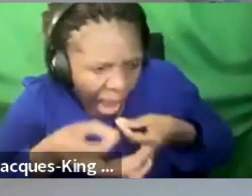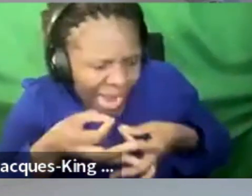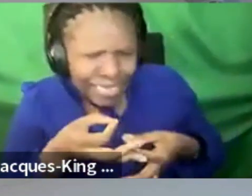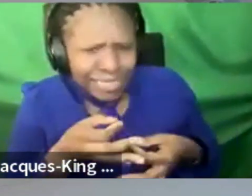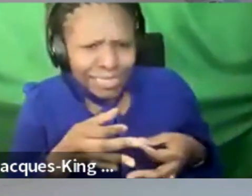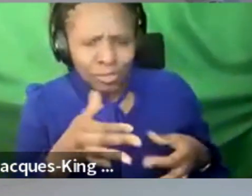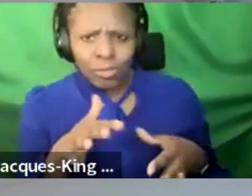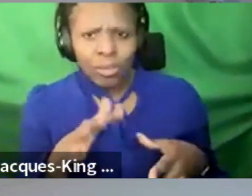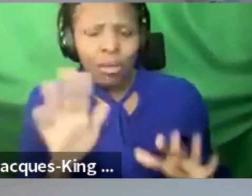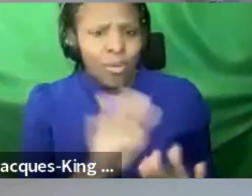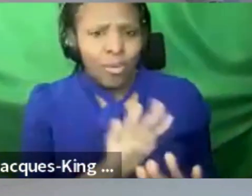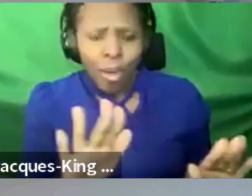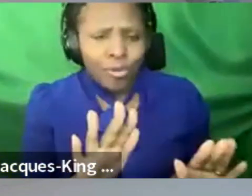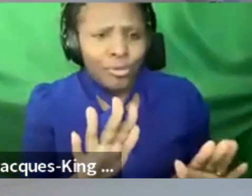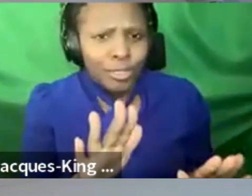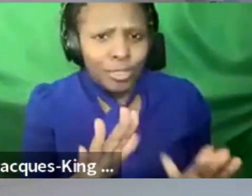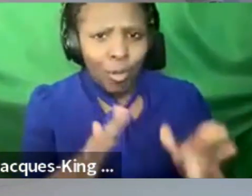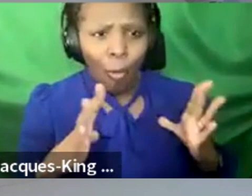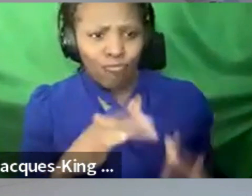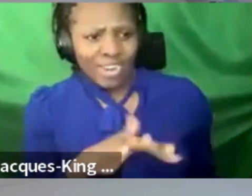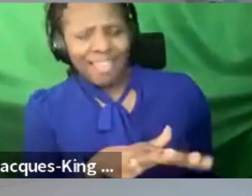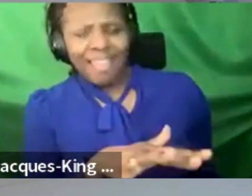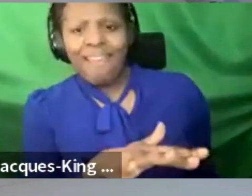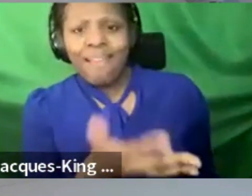of the work. The way that